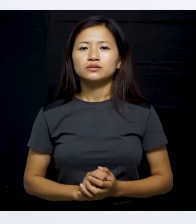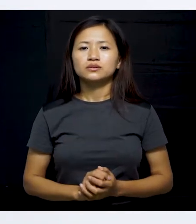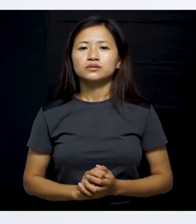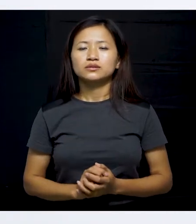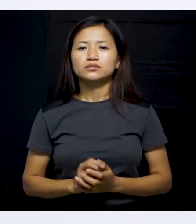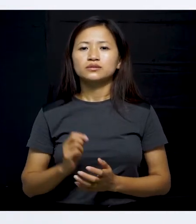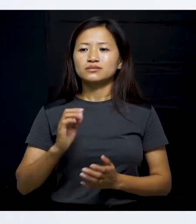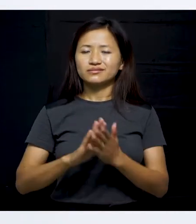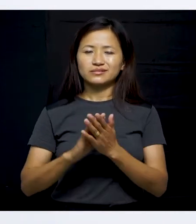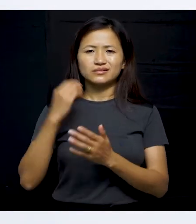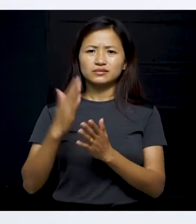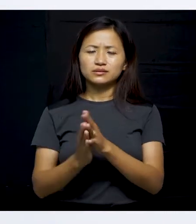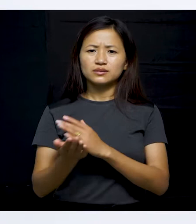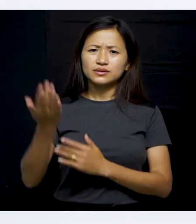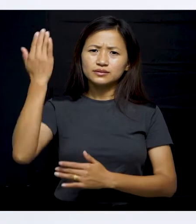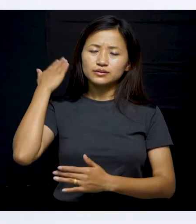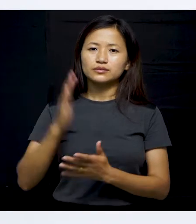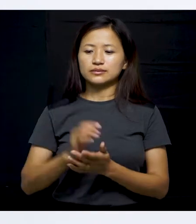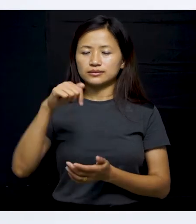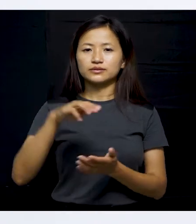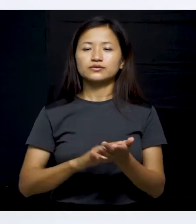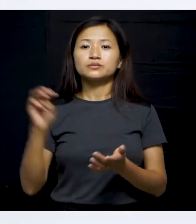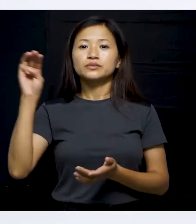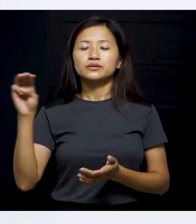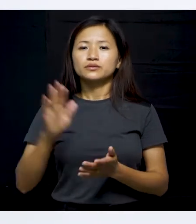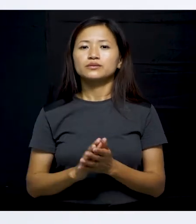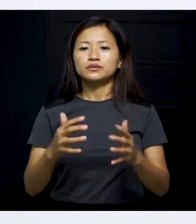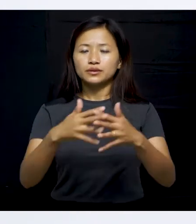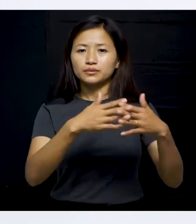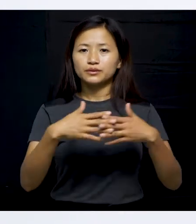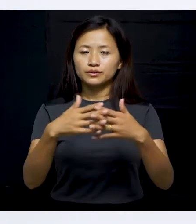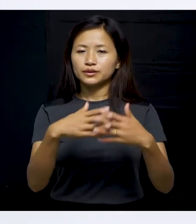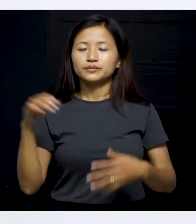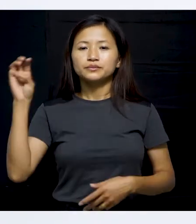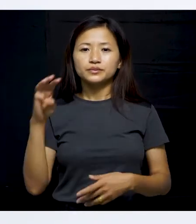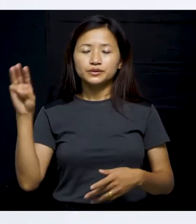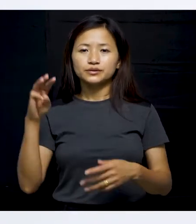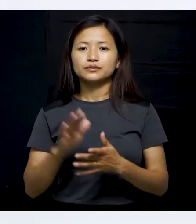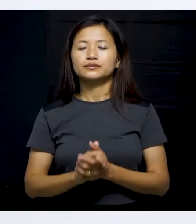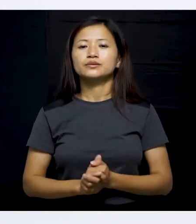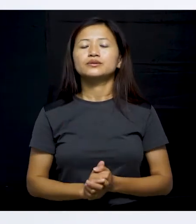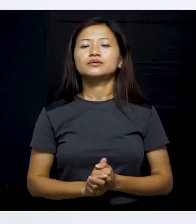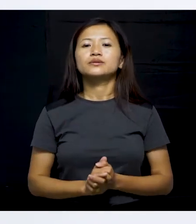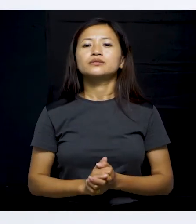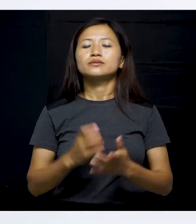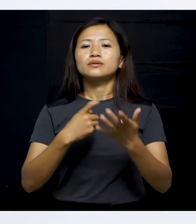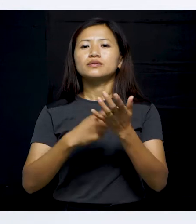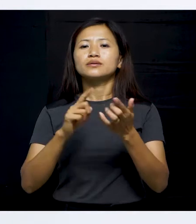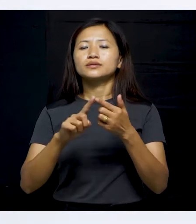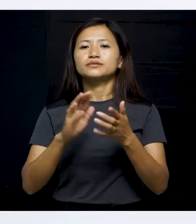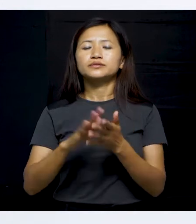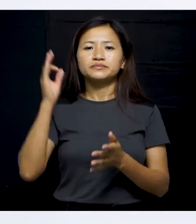18th century, the first missionary was the American missionary. His name was Reverend